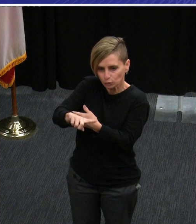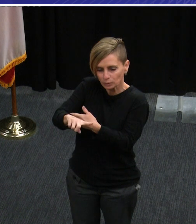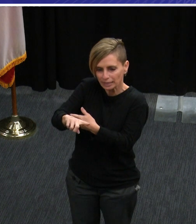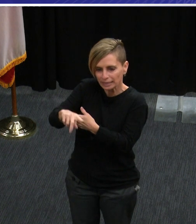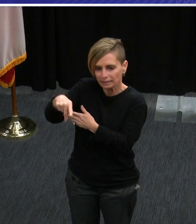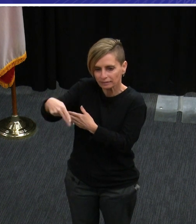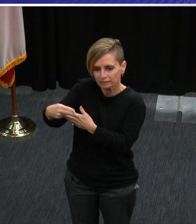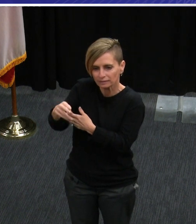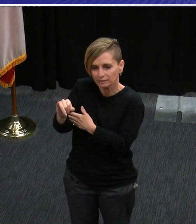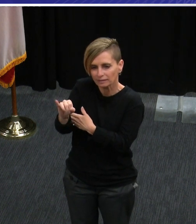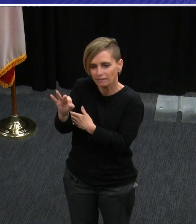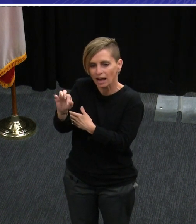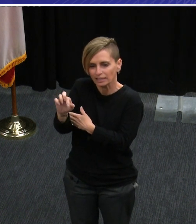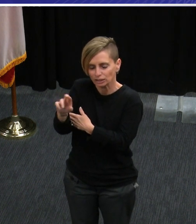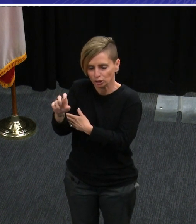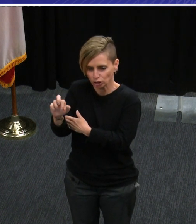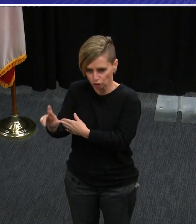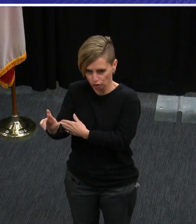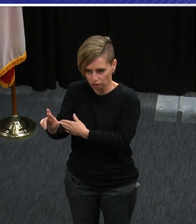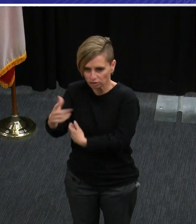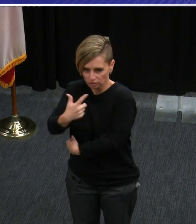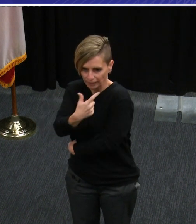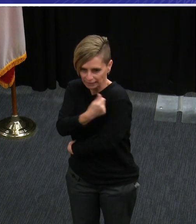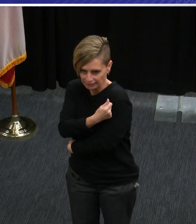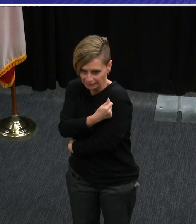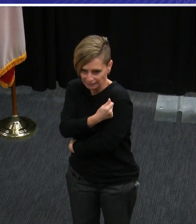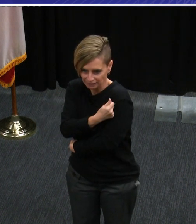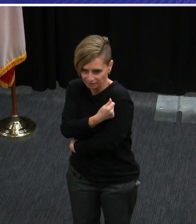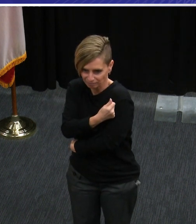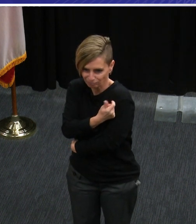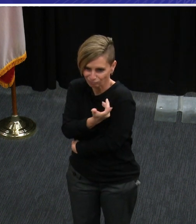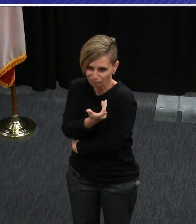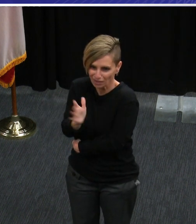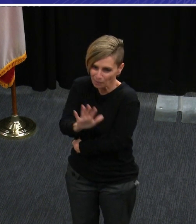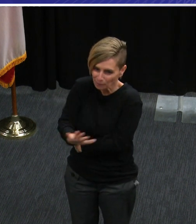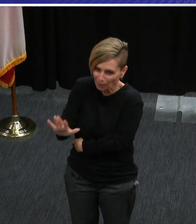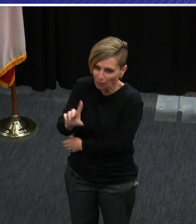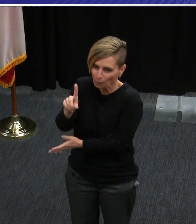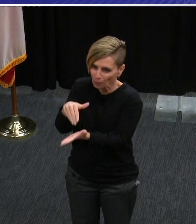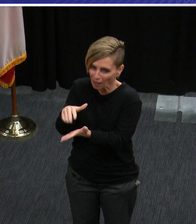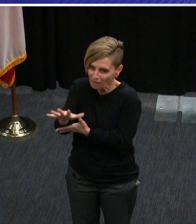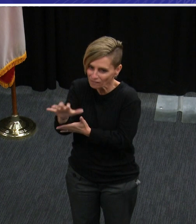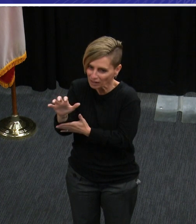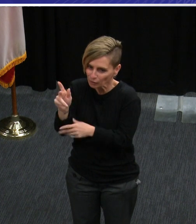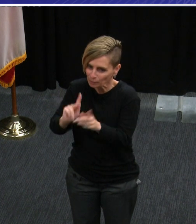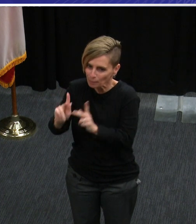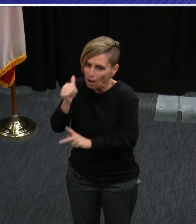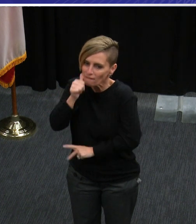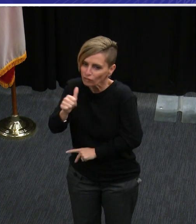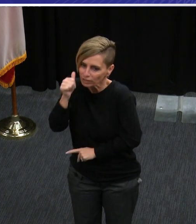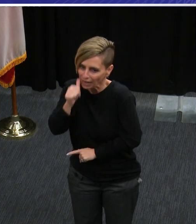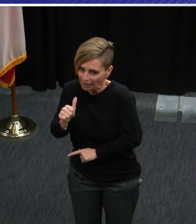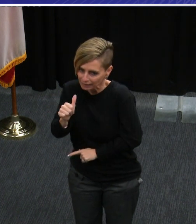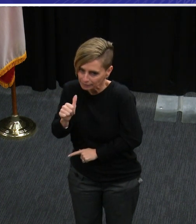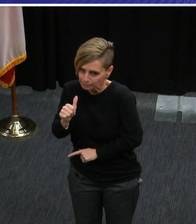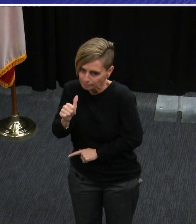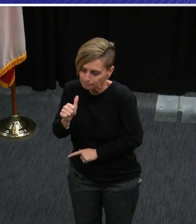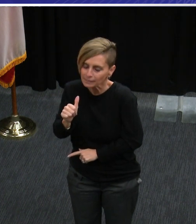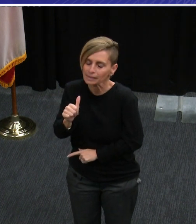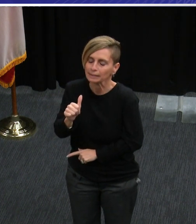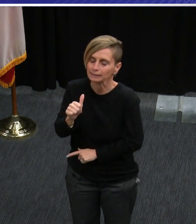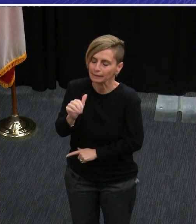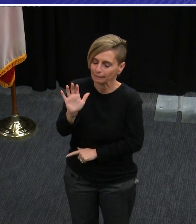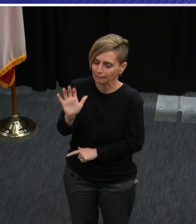to vaccinate approximately 1,500 people per day. And it will be, the way that we're doing it by appointment